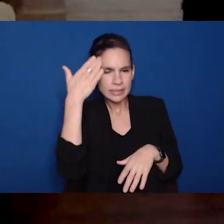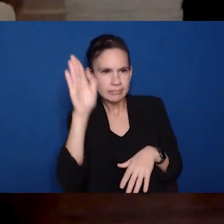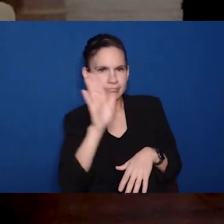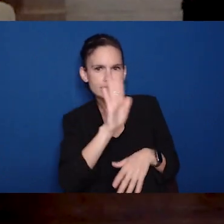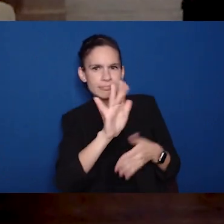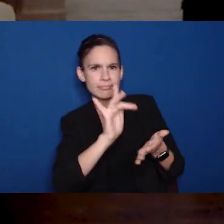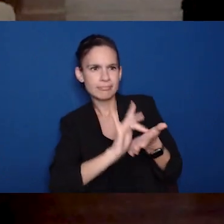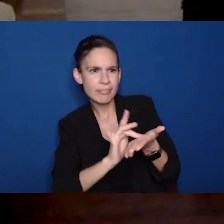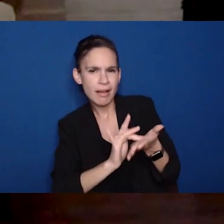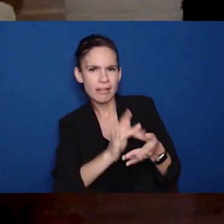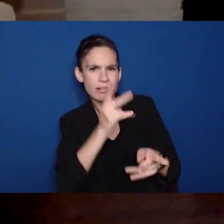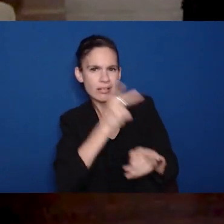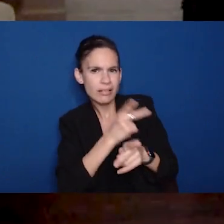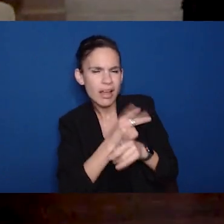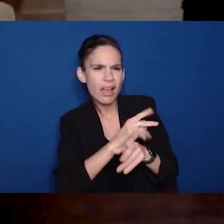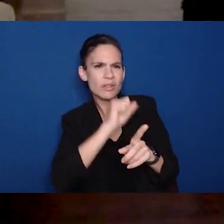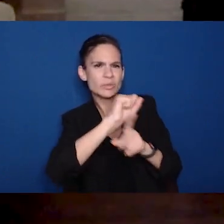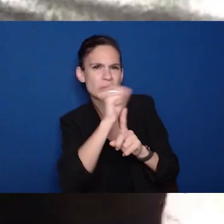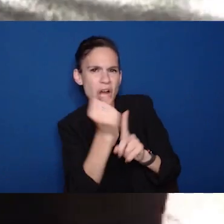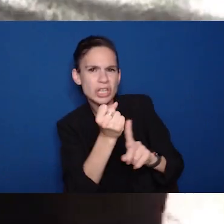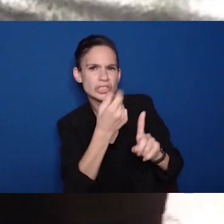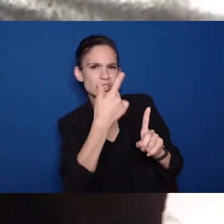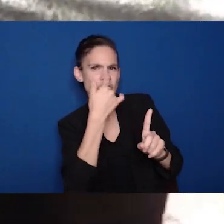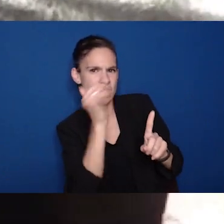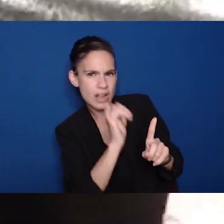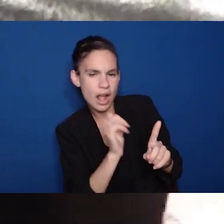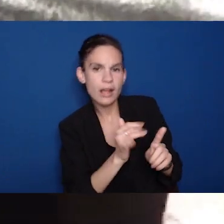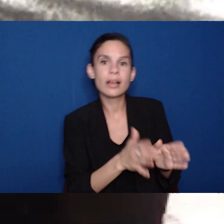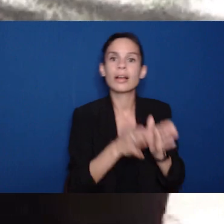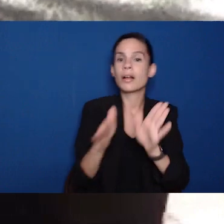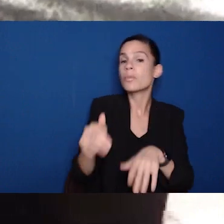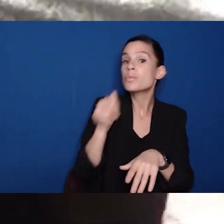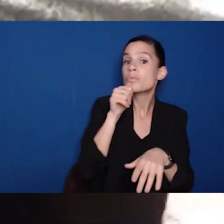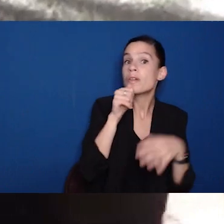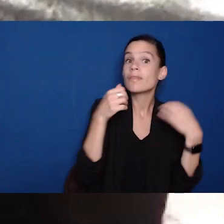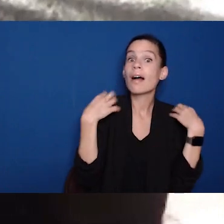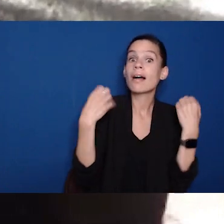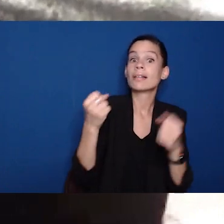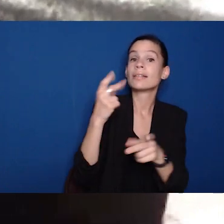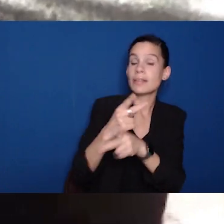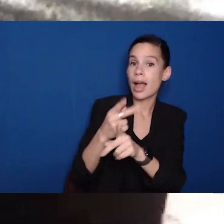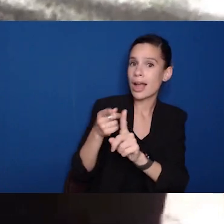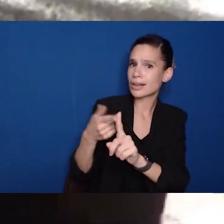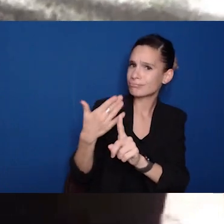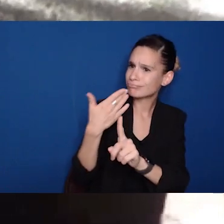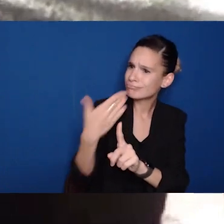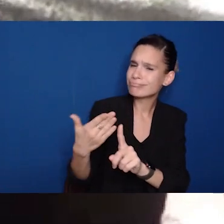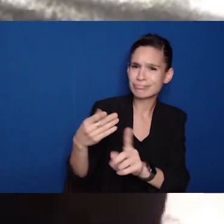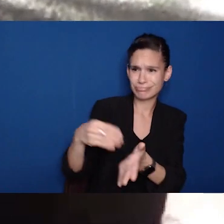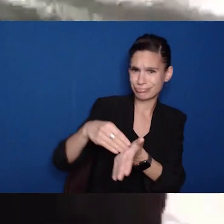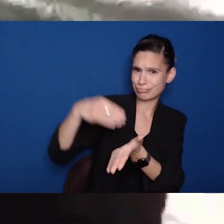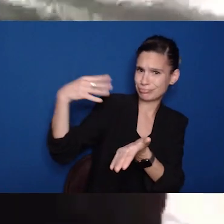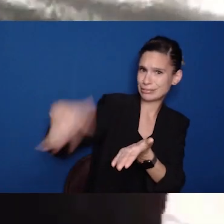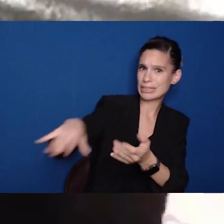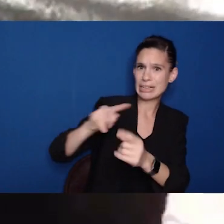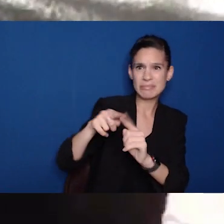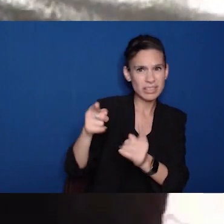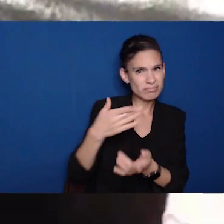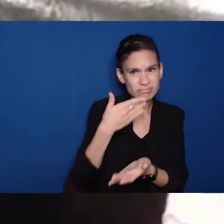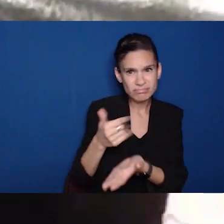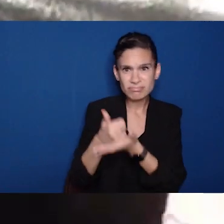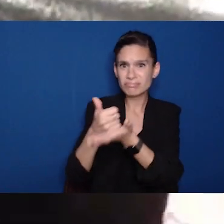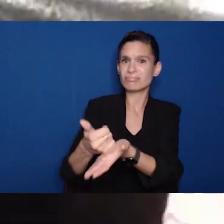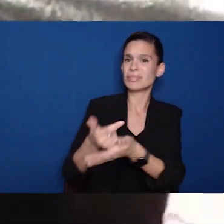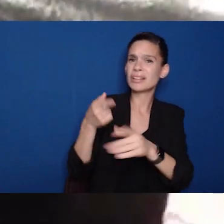medical situation like for healthcare and things of that nature? The private healthcare is very decent, very expensive, but very decent in terms